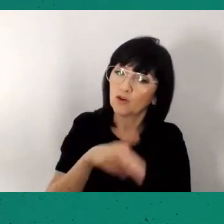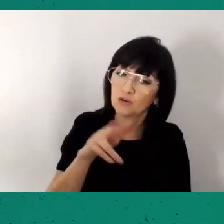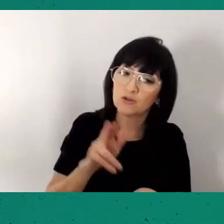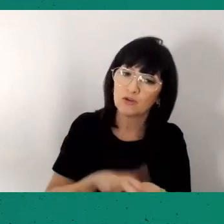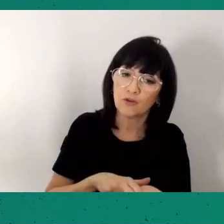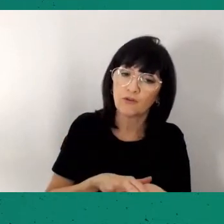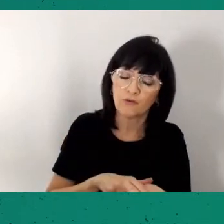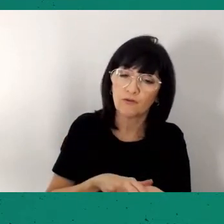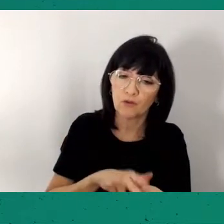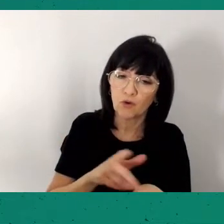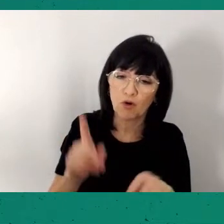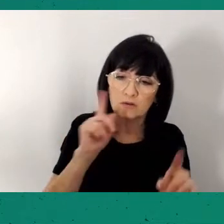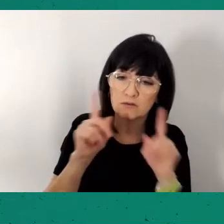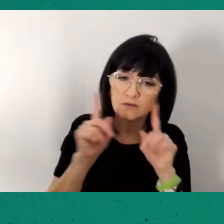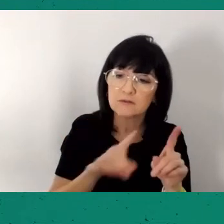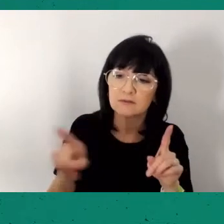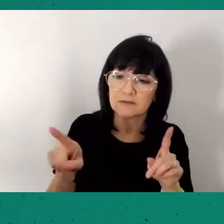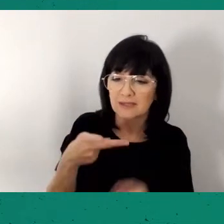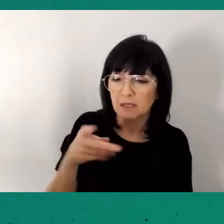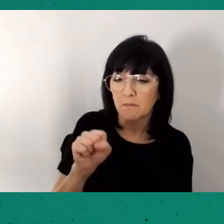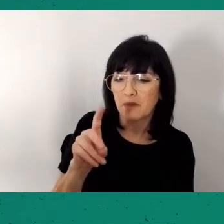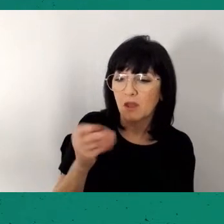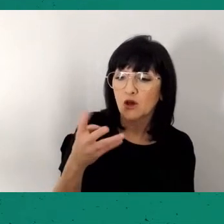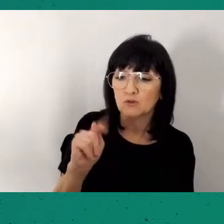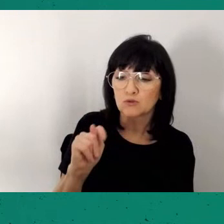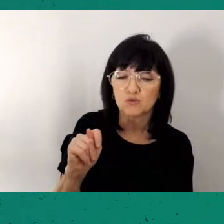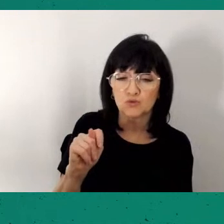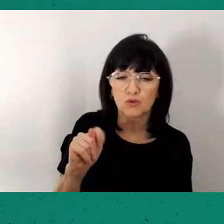heard, by P.S. DuPont Educational Fund.